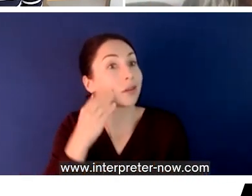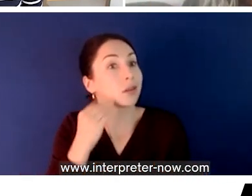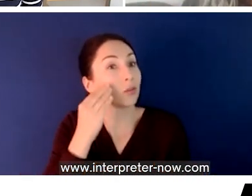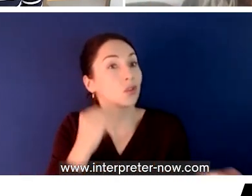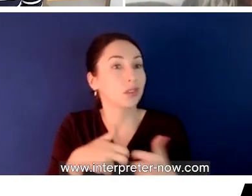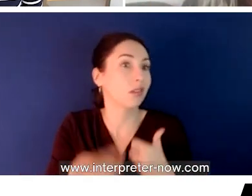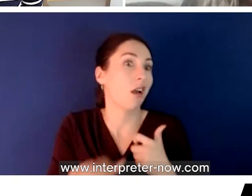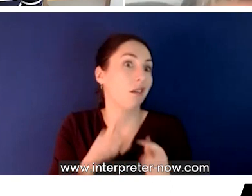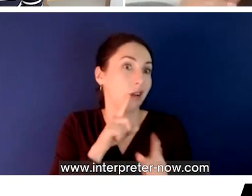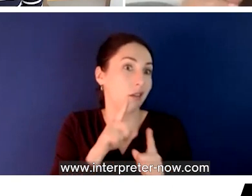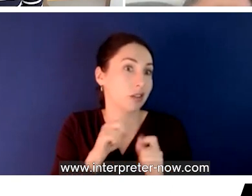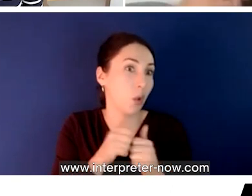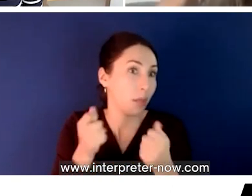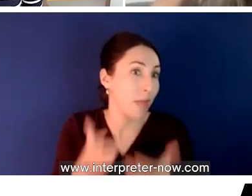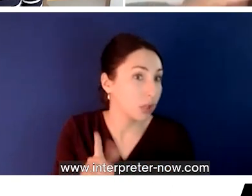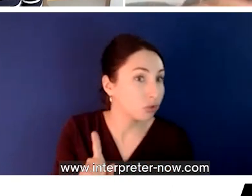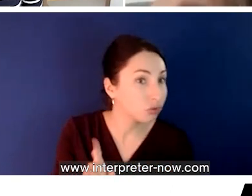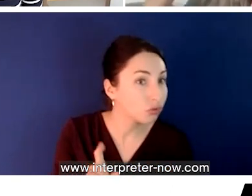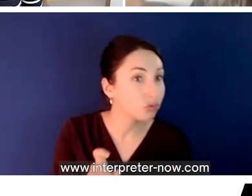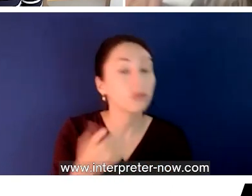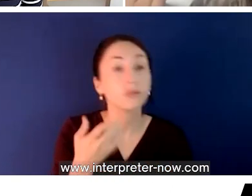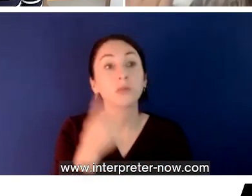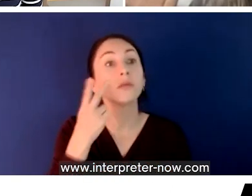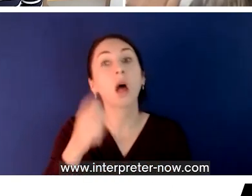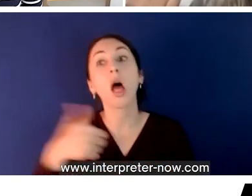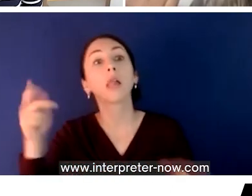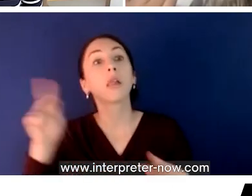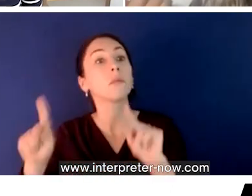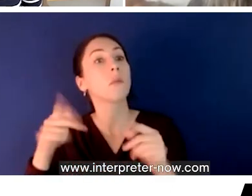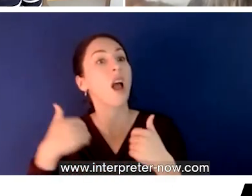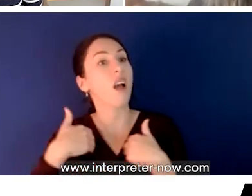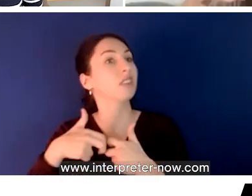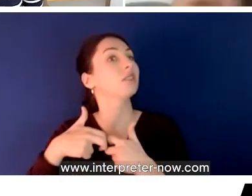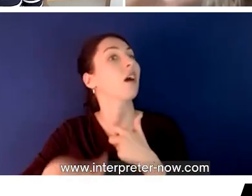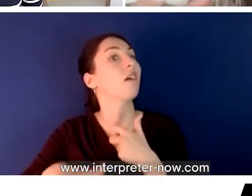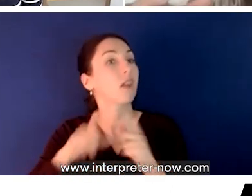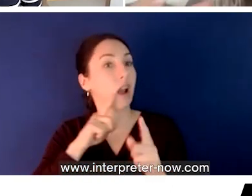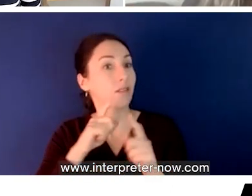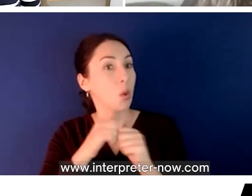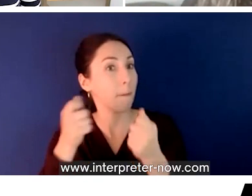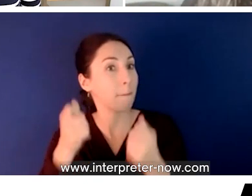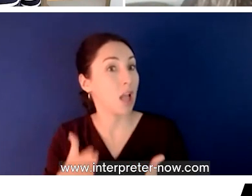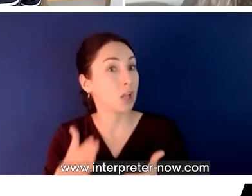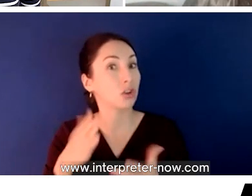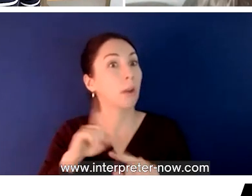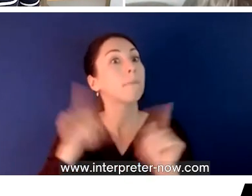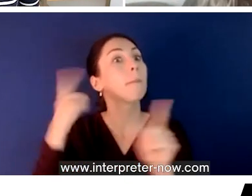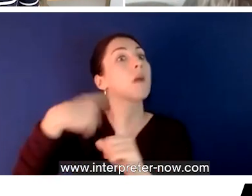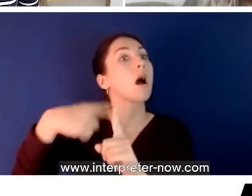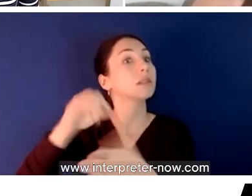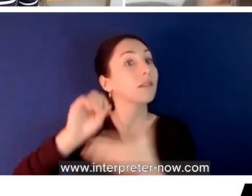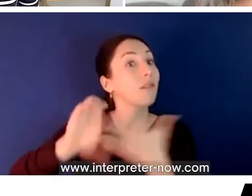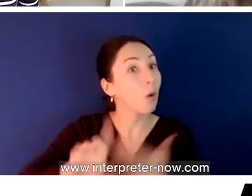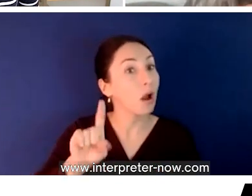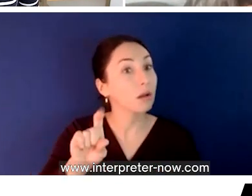conversation with your manager? Have you ever seen anybody else have a tough conversation with your manager that has gone well? What is your relationship like